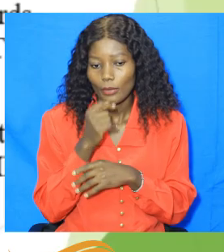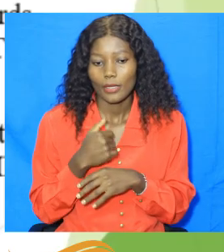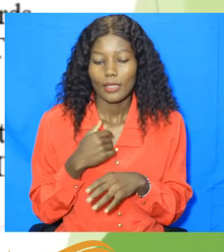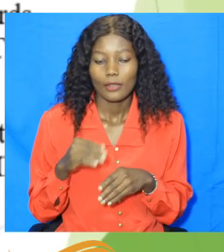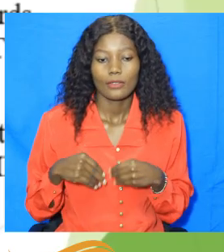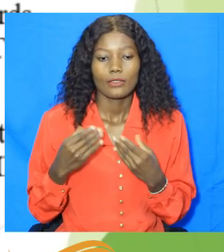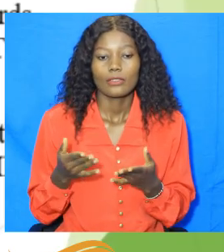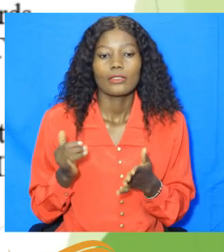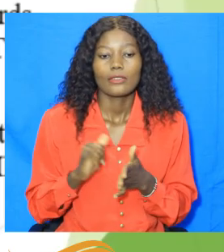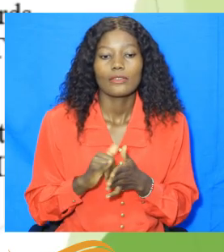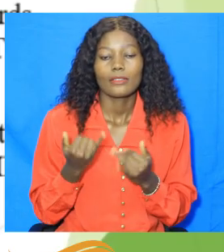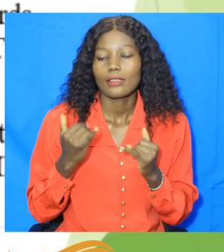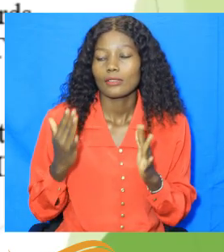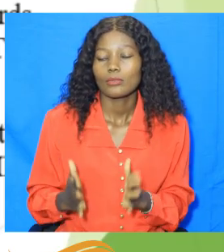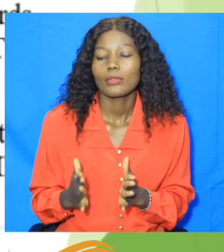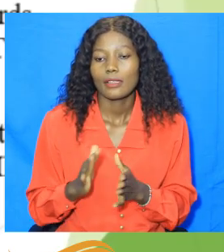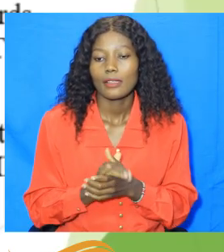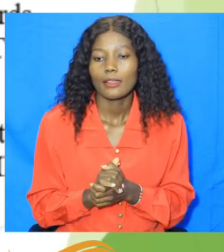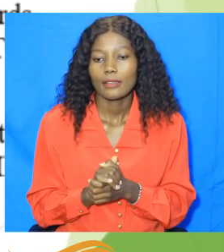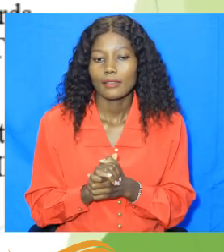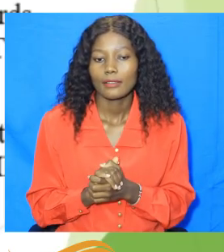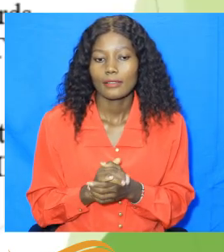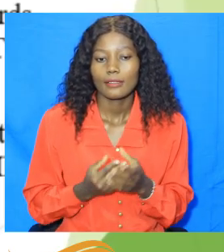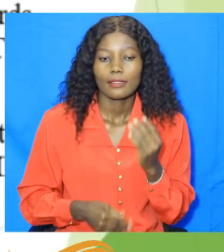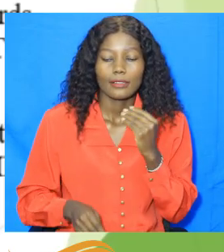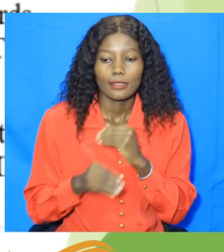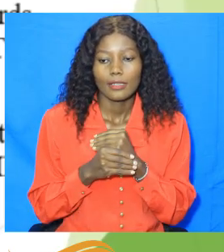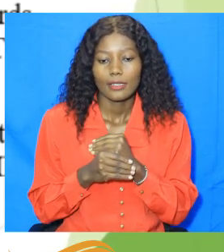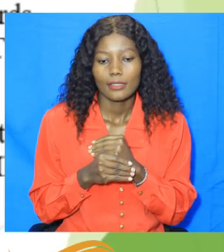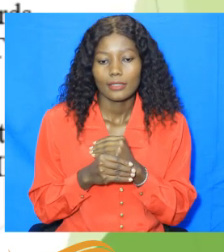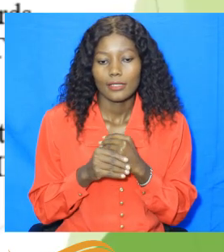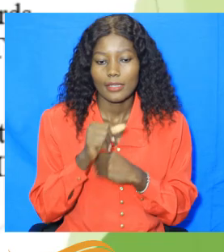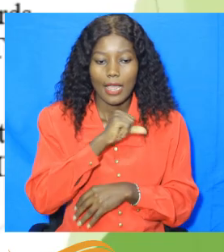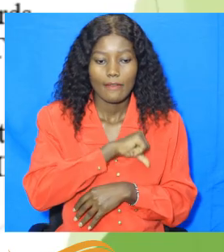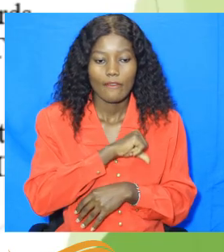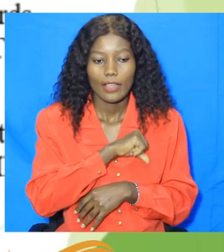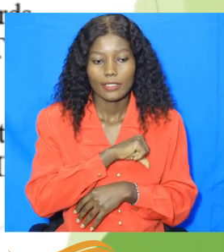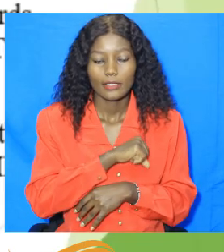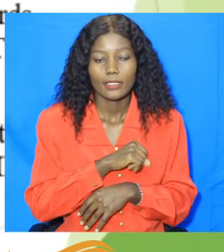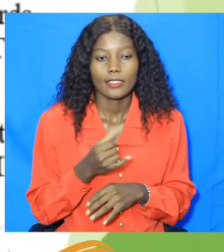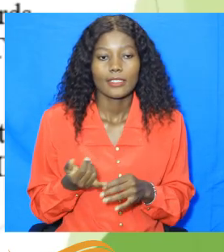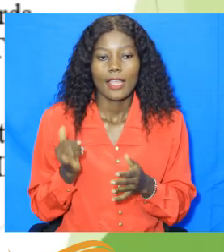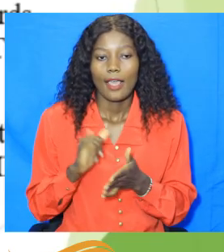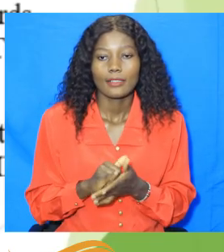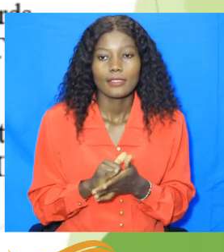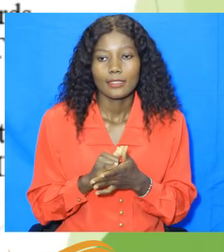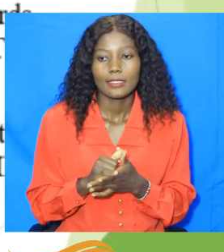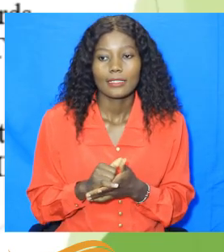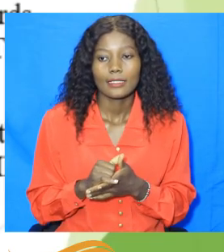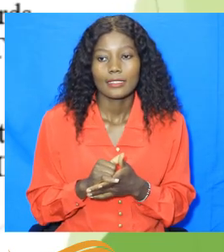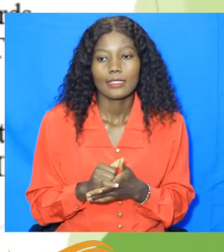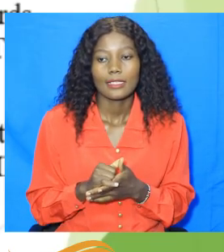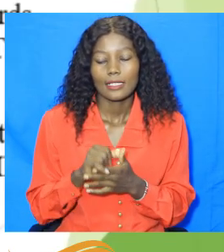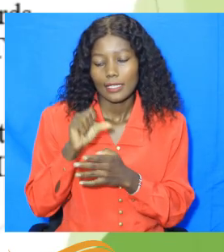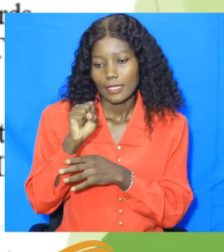give that athlete an added advantage. That is, we call it